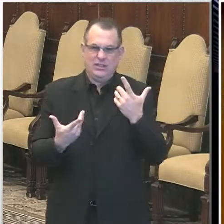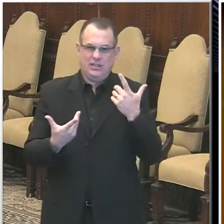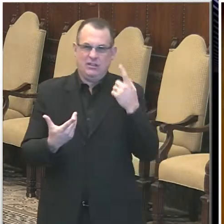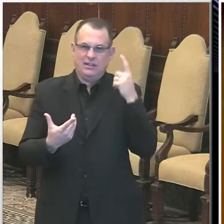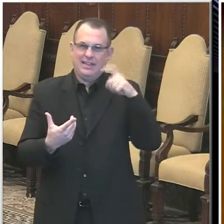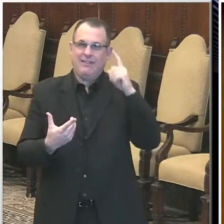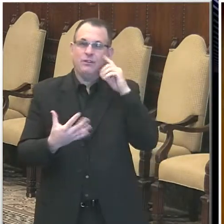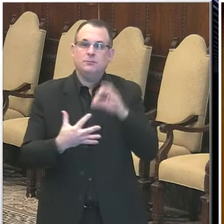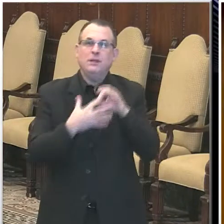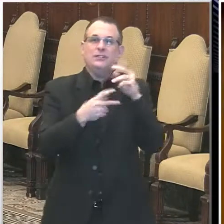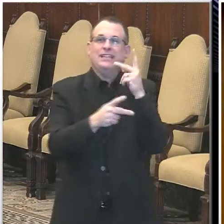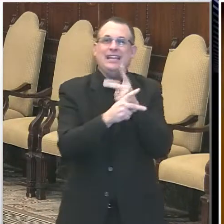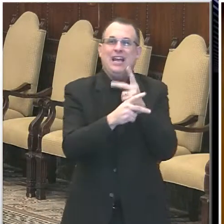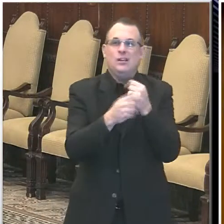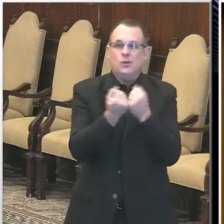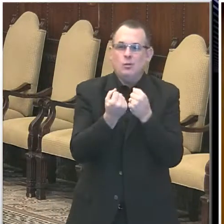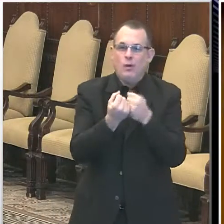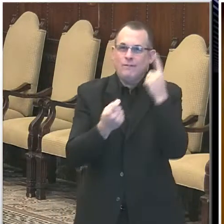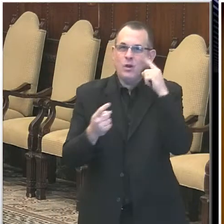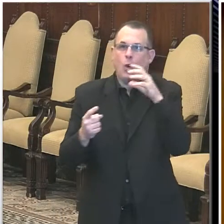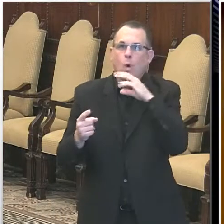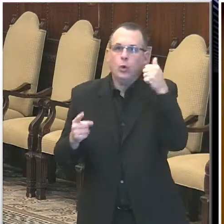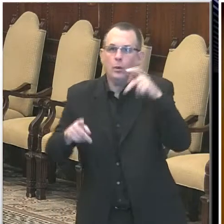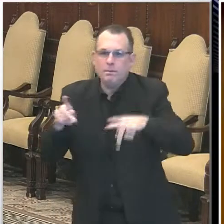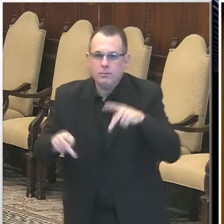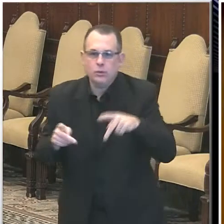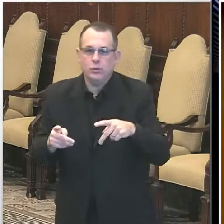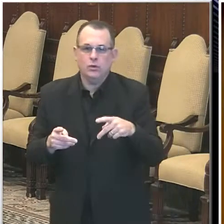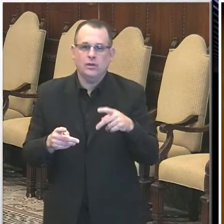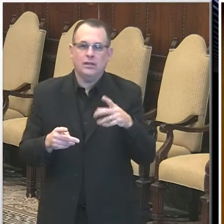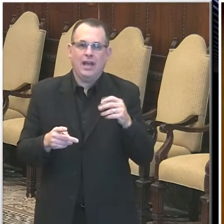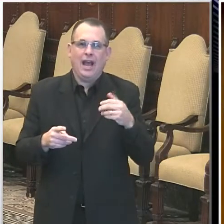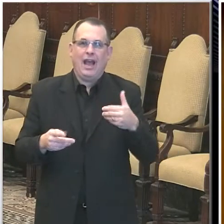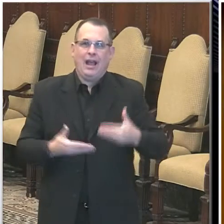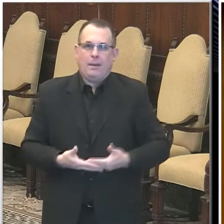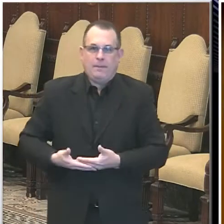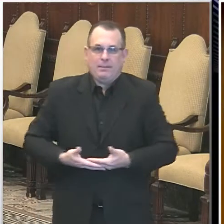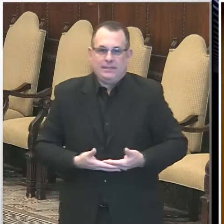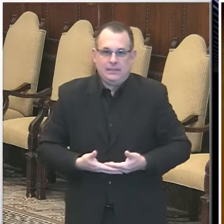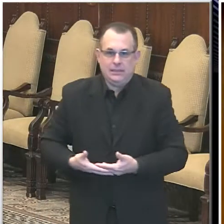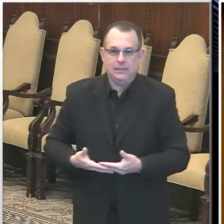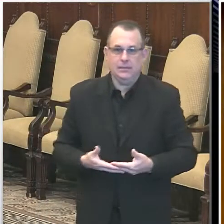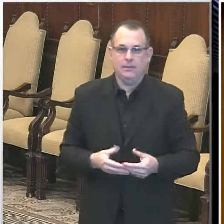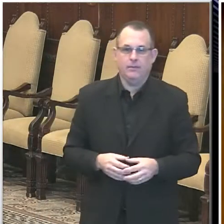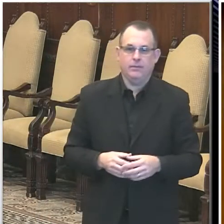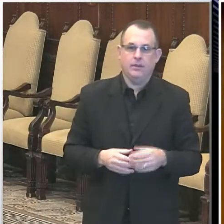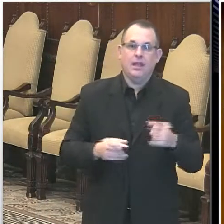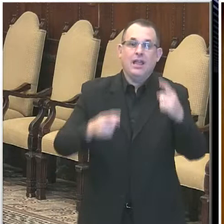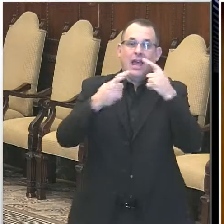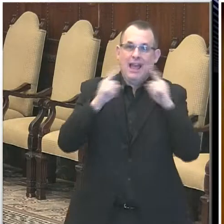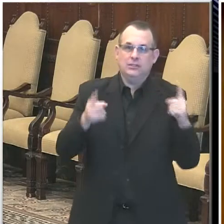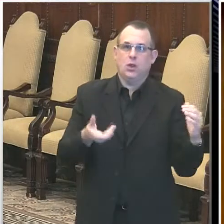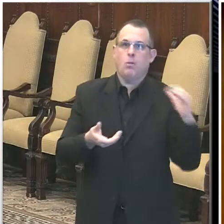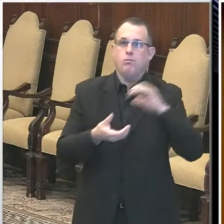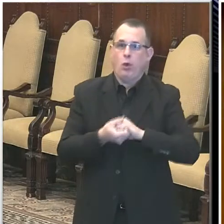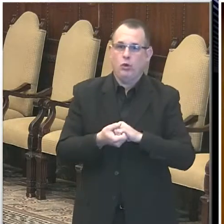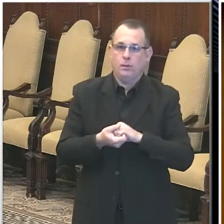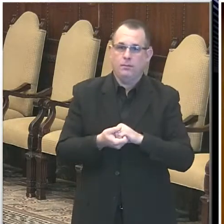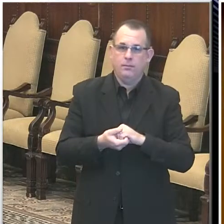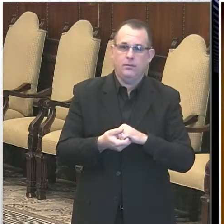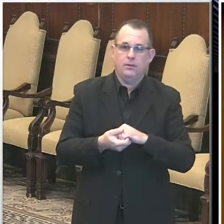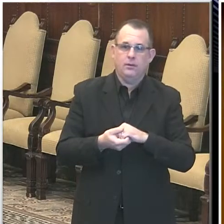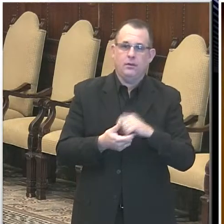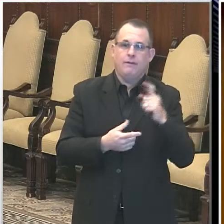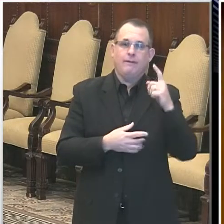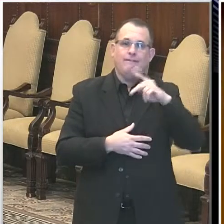especially older adults and infants. Today, we are pleased to announce that in partnership with the Philadelphia Corporation for Aging, we are